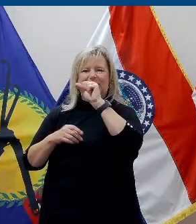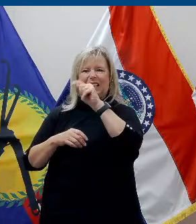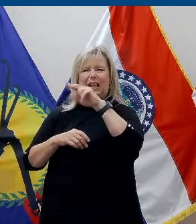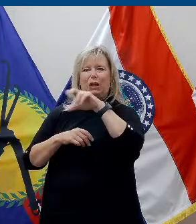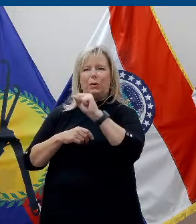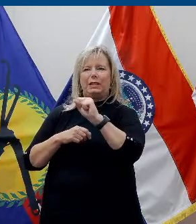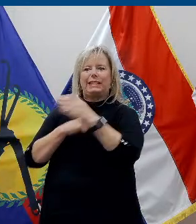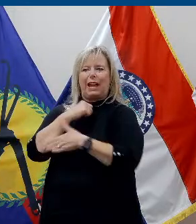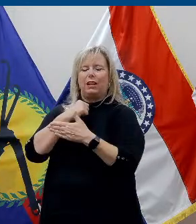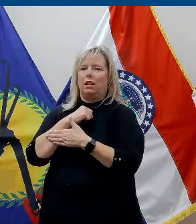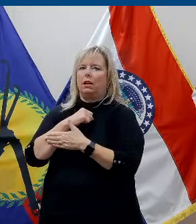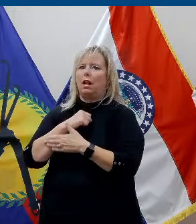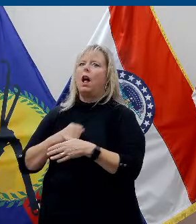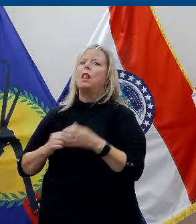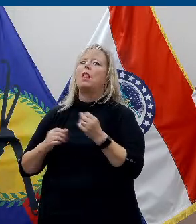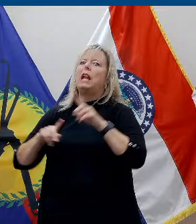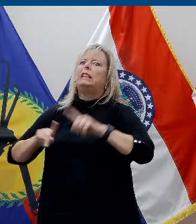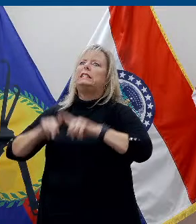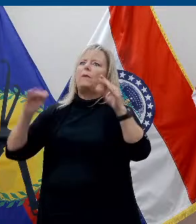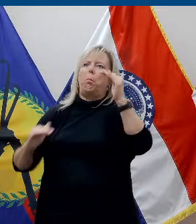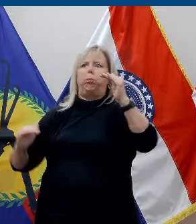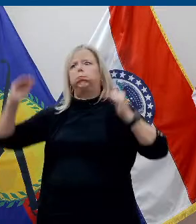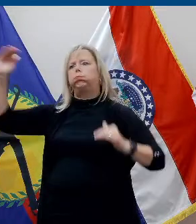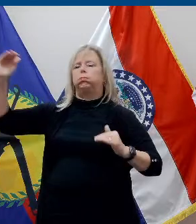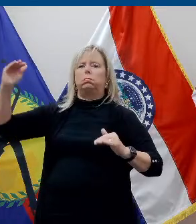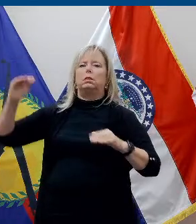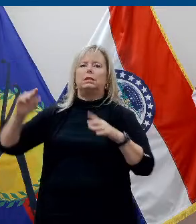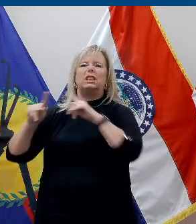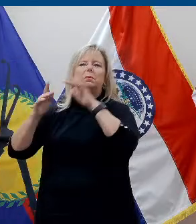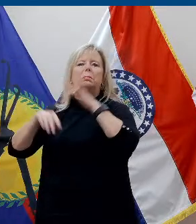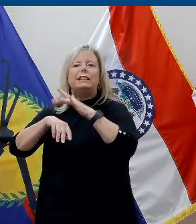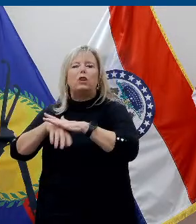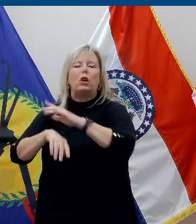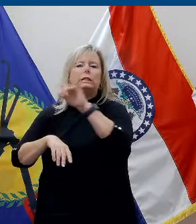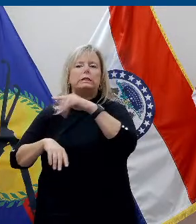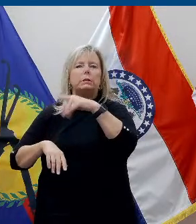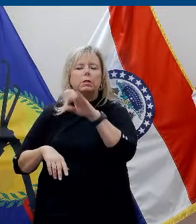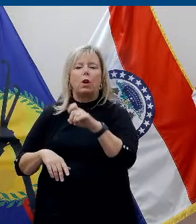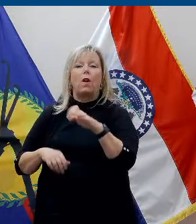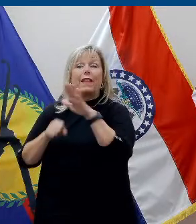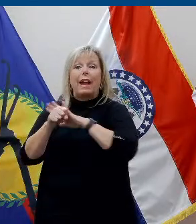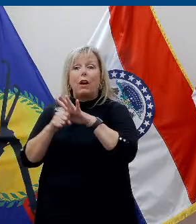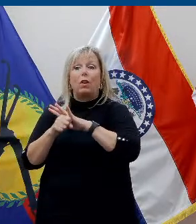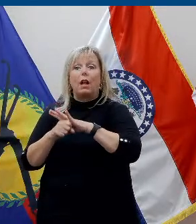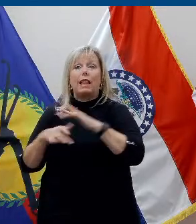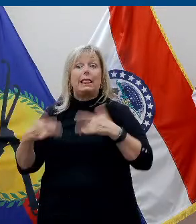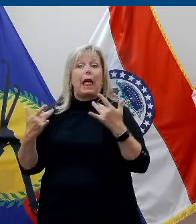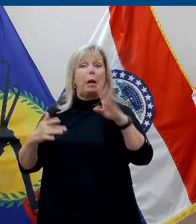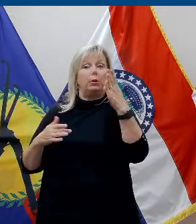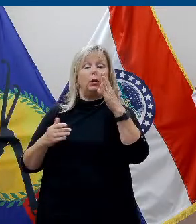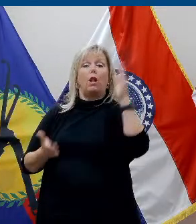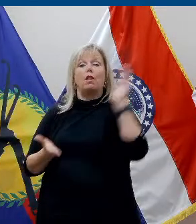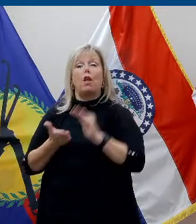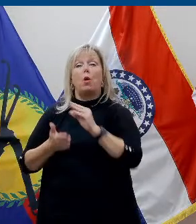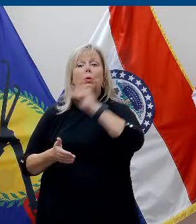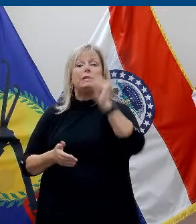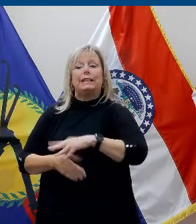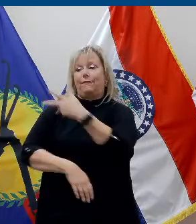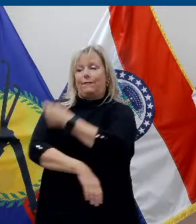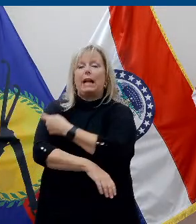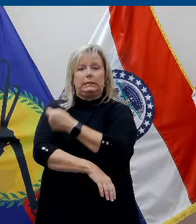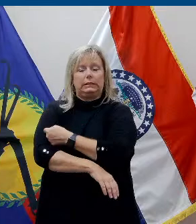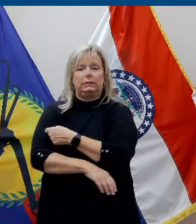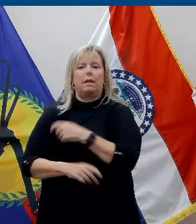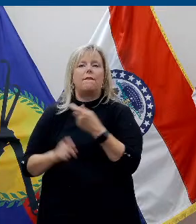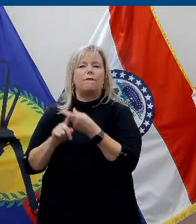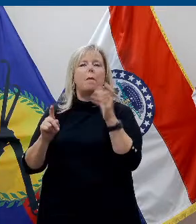There are significant disparities in our vaccination rates by zip code. The zip code areas in lighter blue have the lowest vaccination rates currently